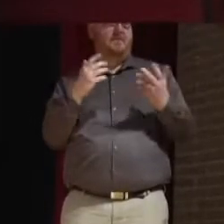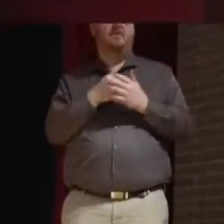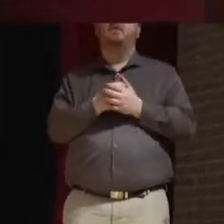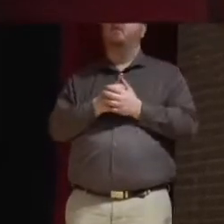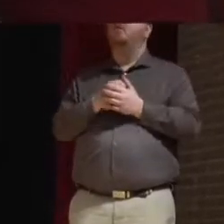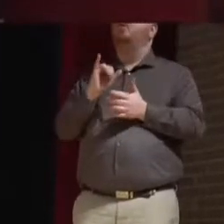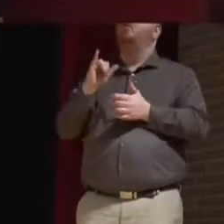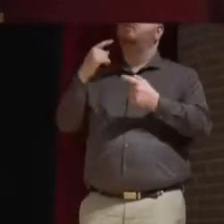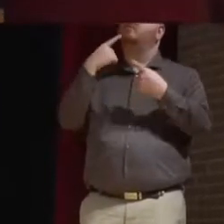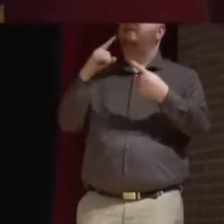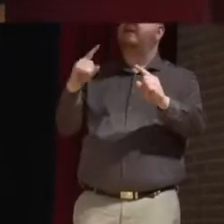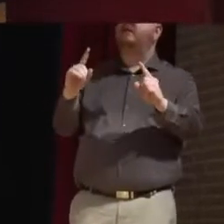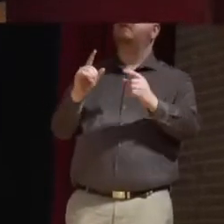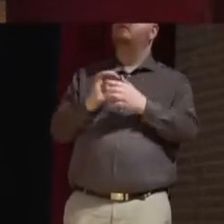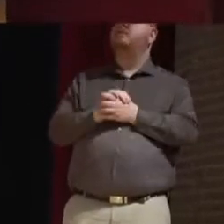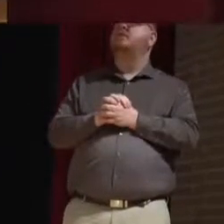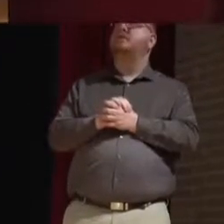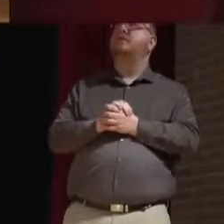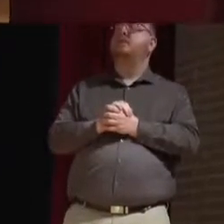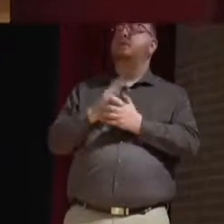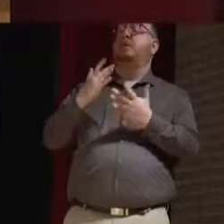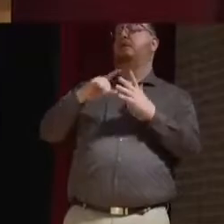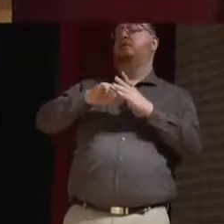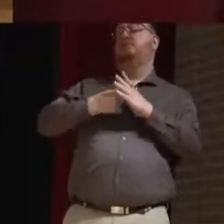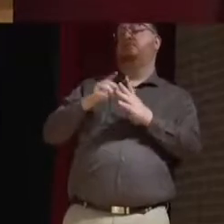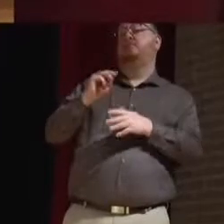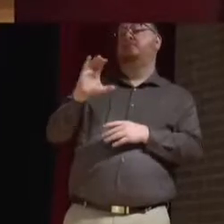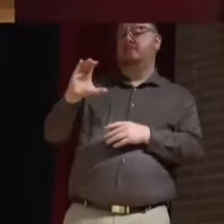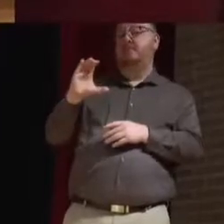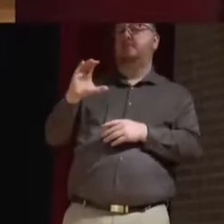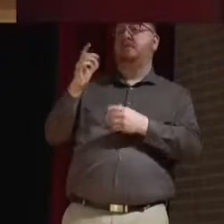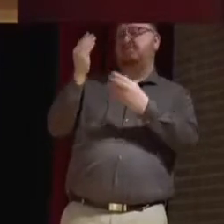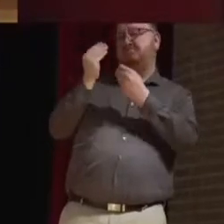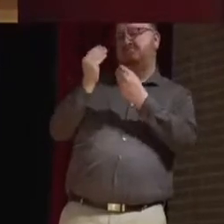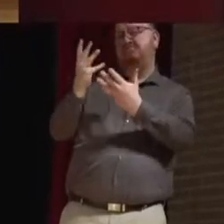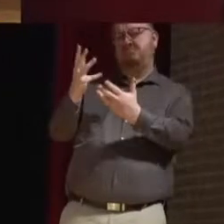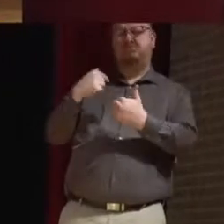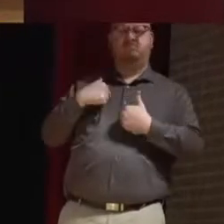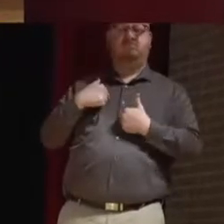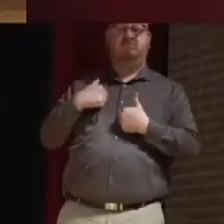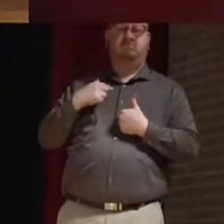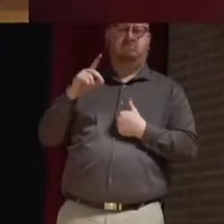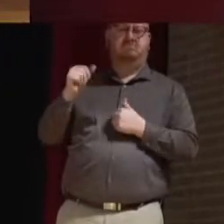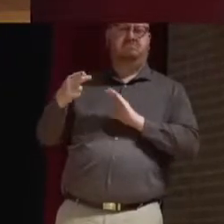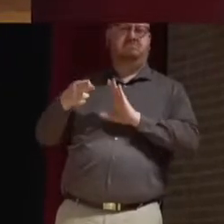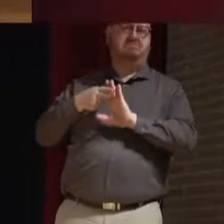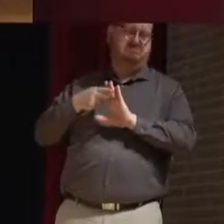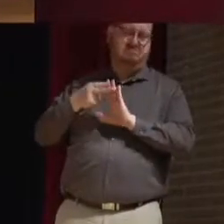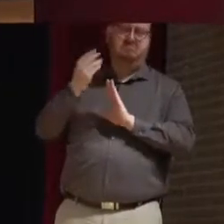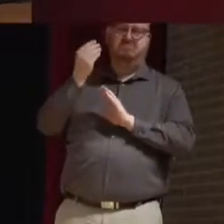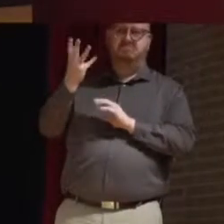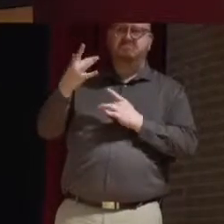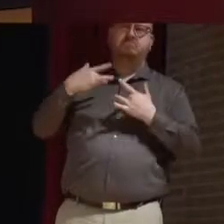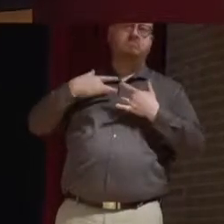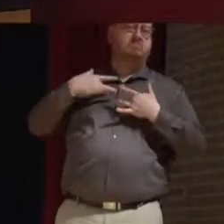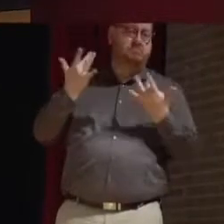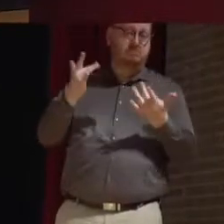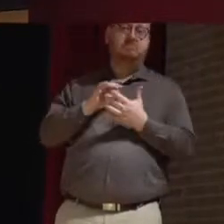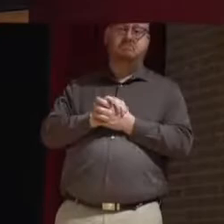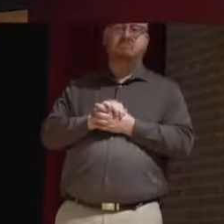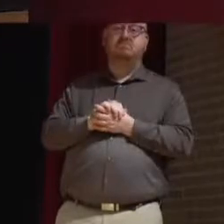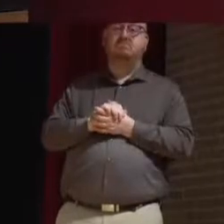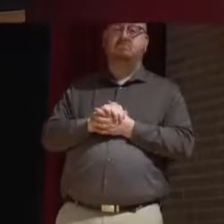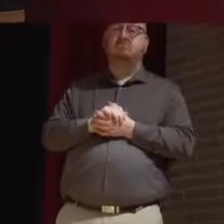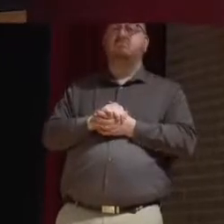successful, I would just, once I started at Mott, I obviously told them about my disability and told them about what was going on, and I